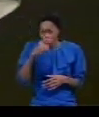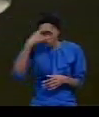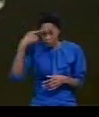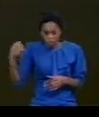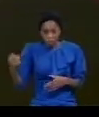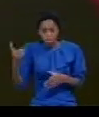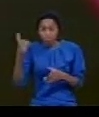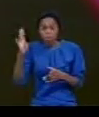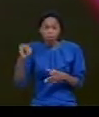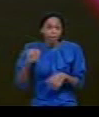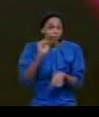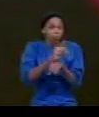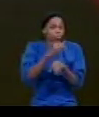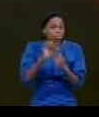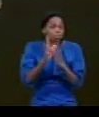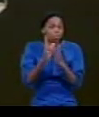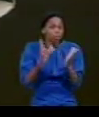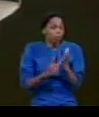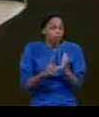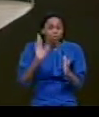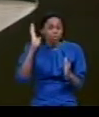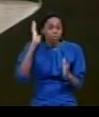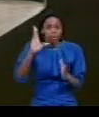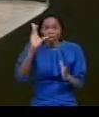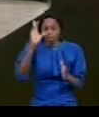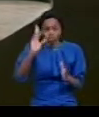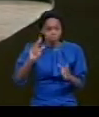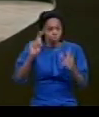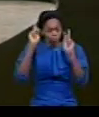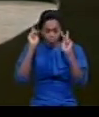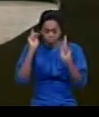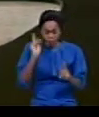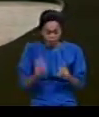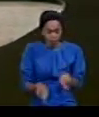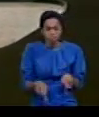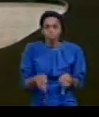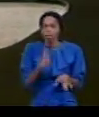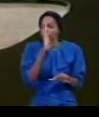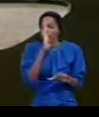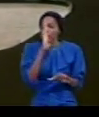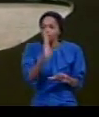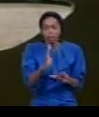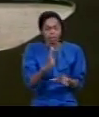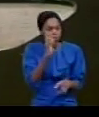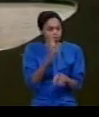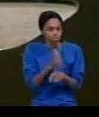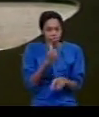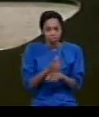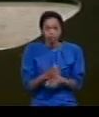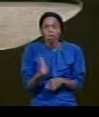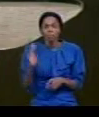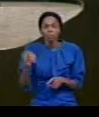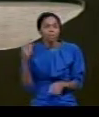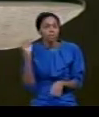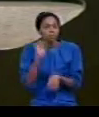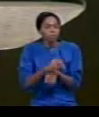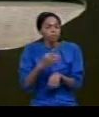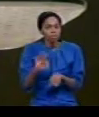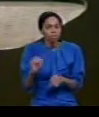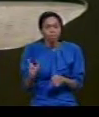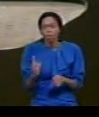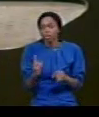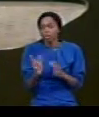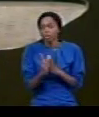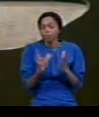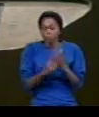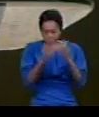the law shall no flesh be justified. By the works of the law, obedience to the